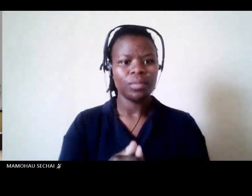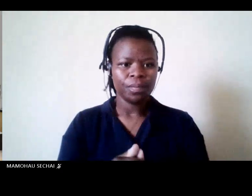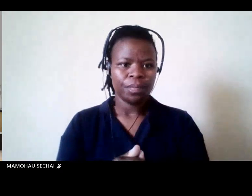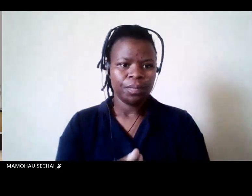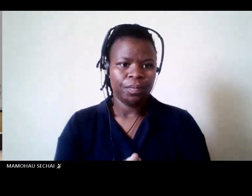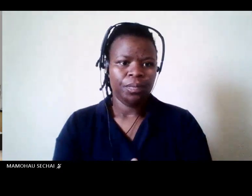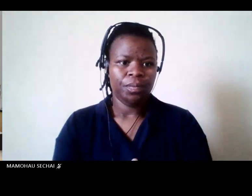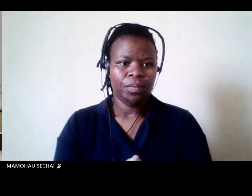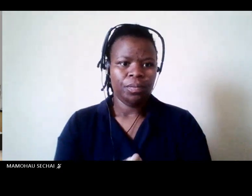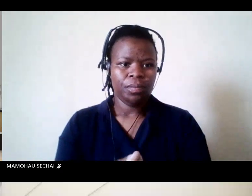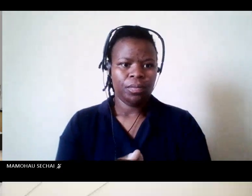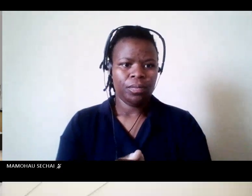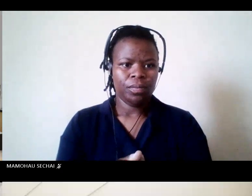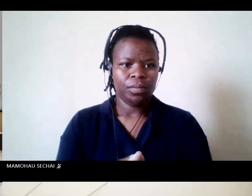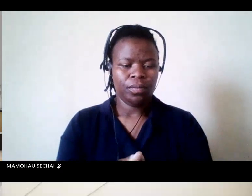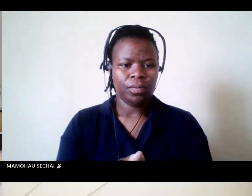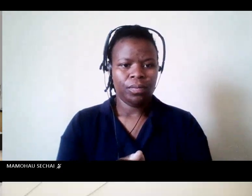Yeah.